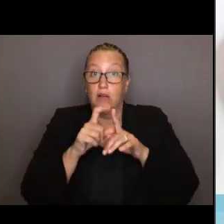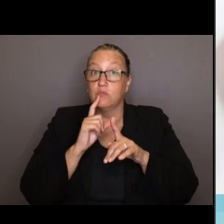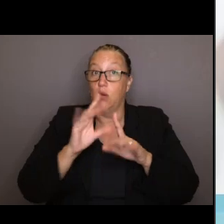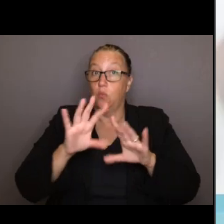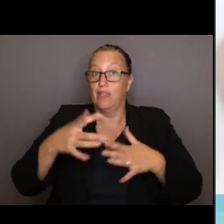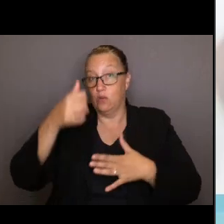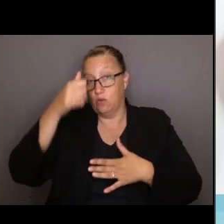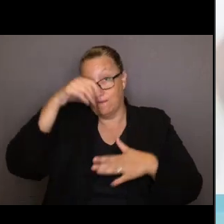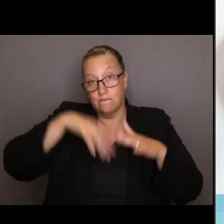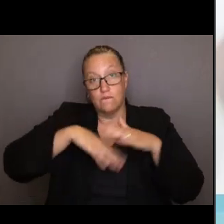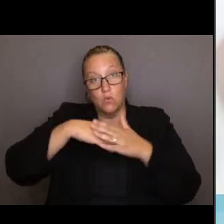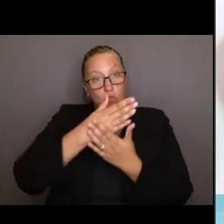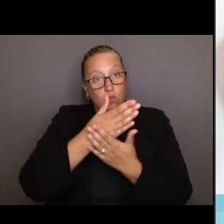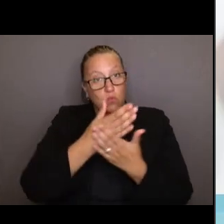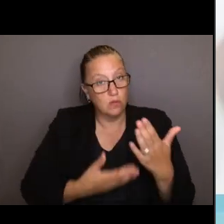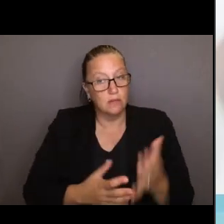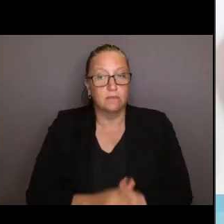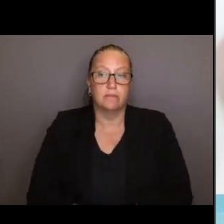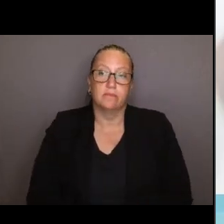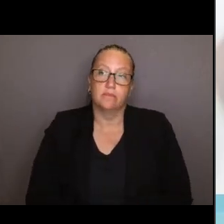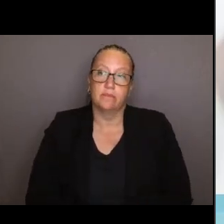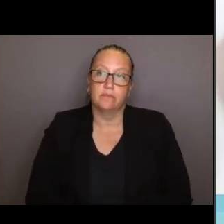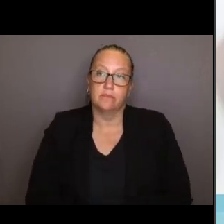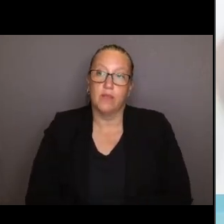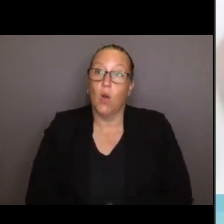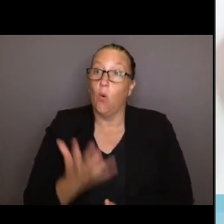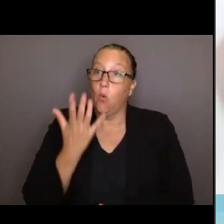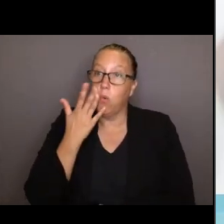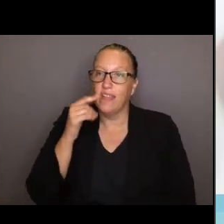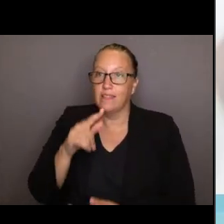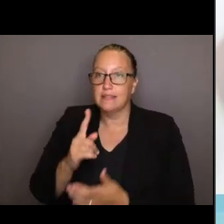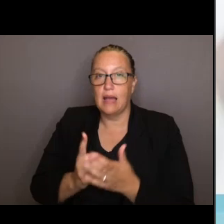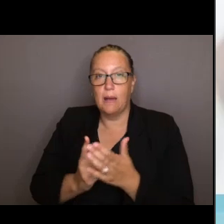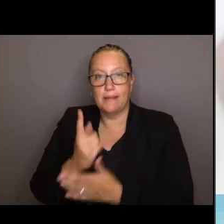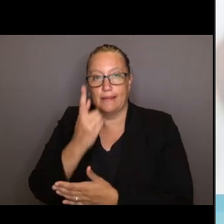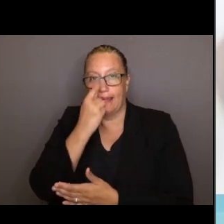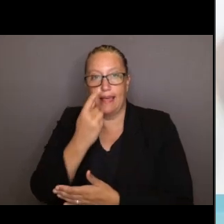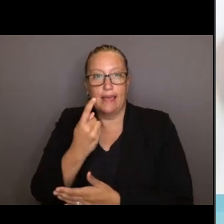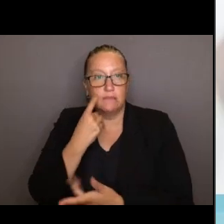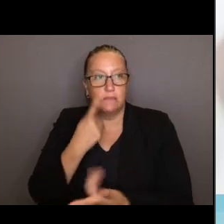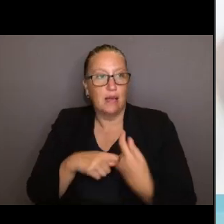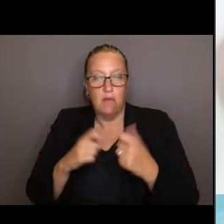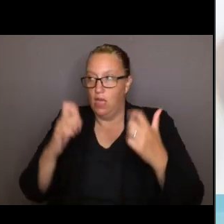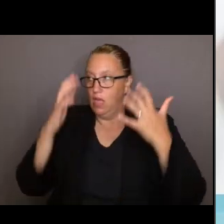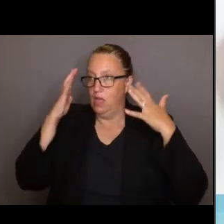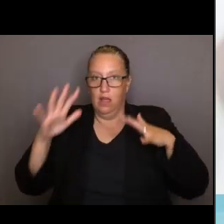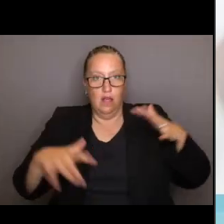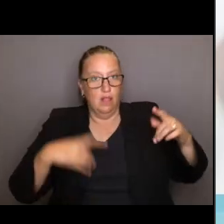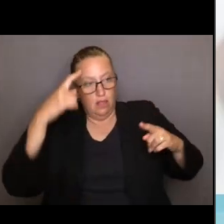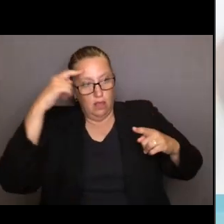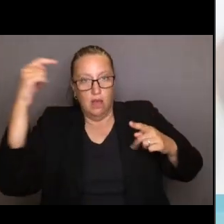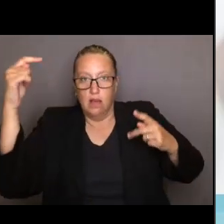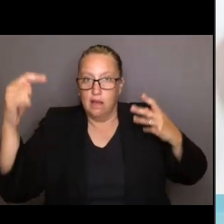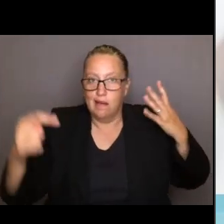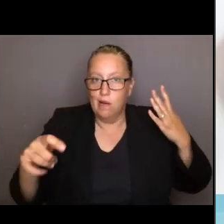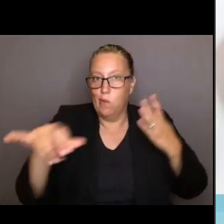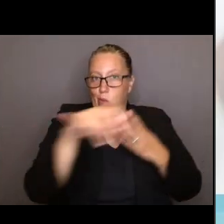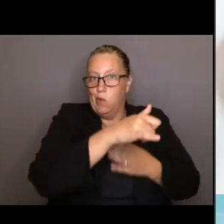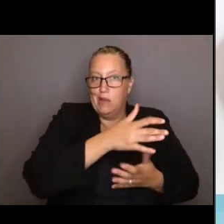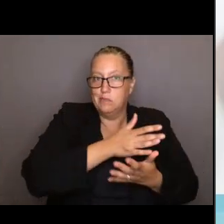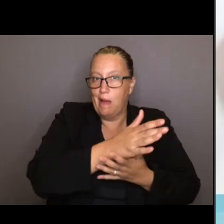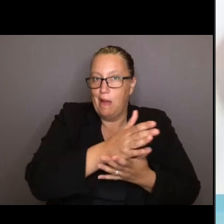in circumstances where this occurs, it's quite easy to get overwhelmed and try and think of what path to take.